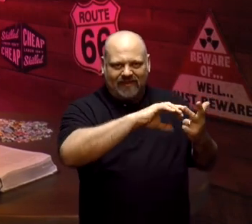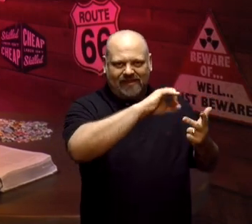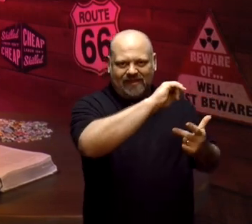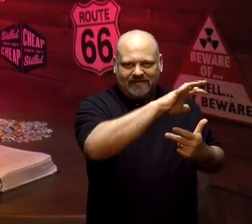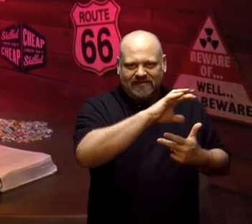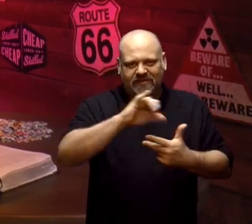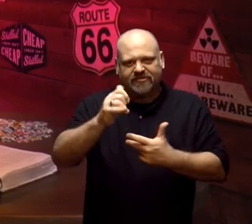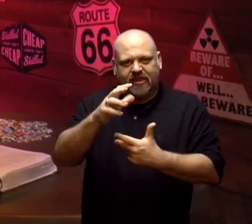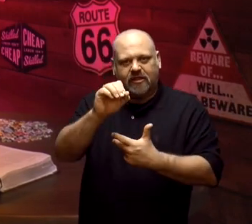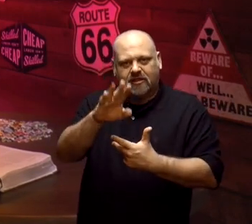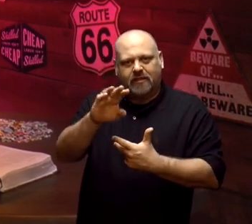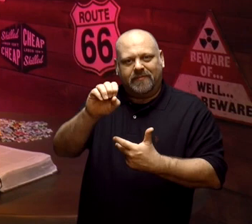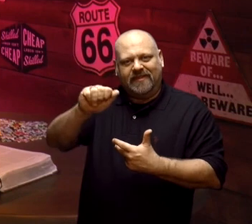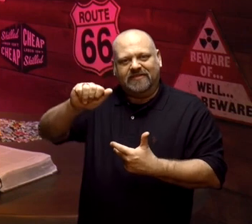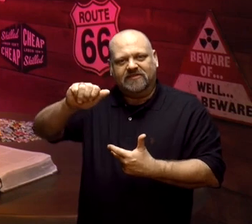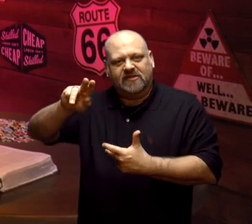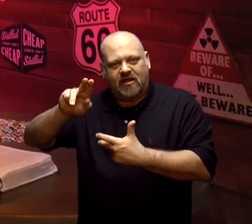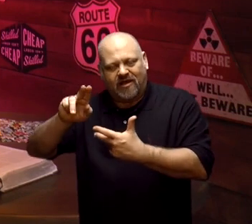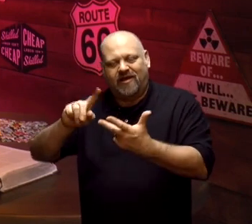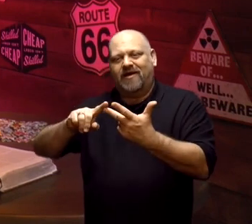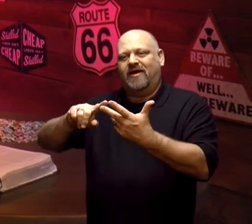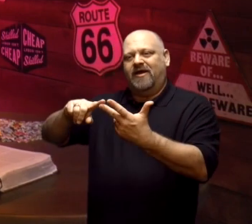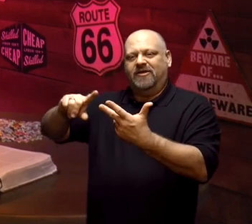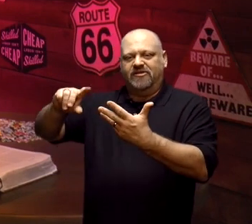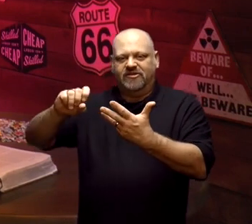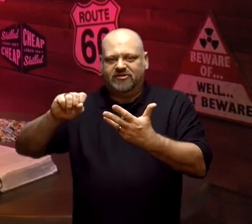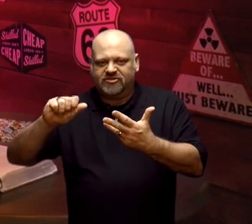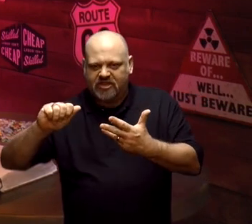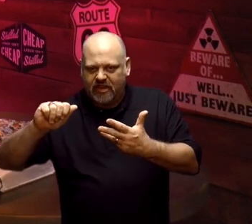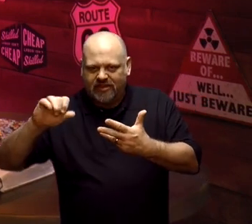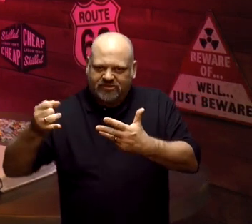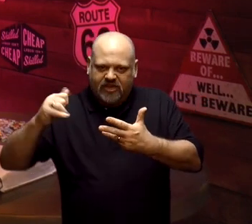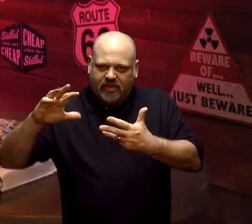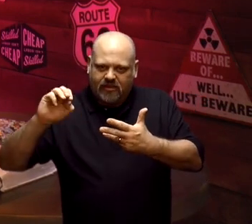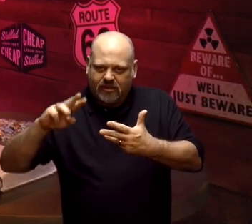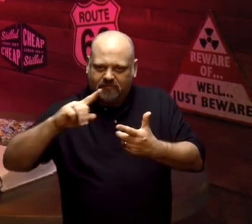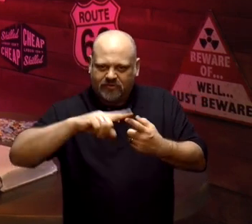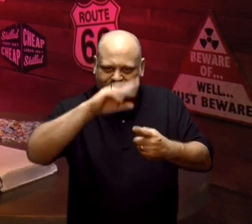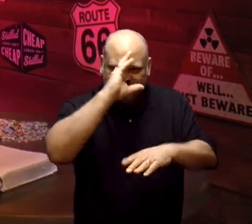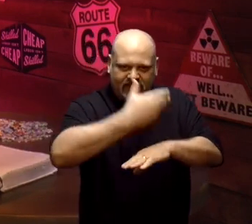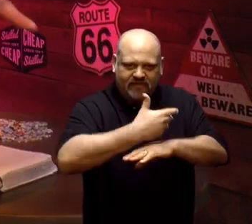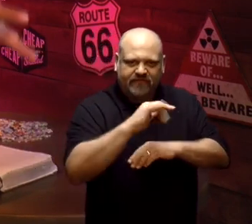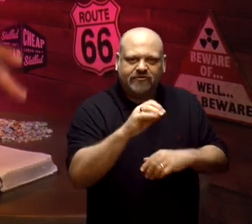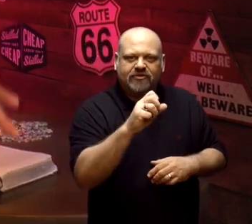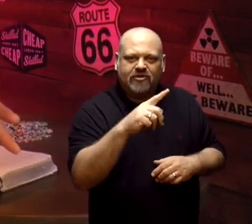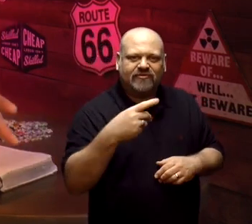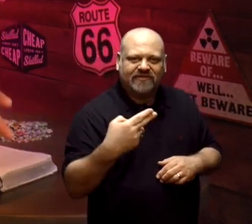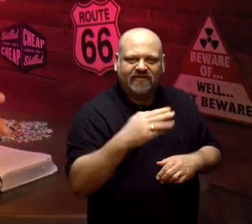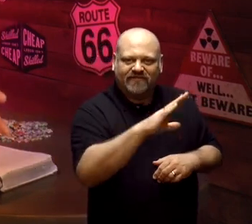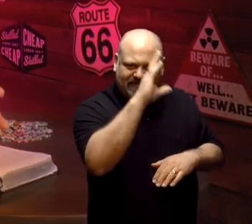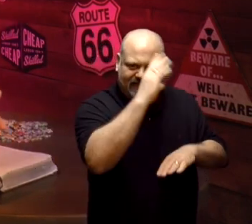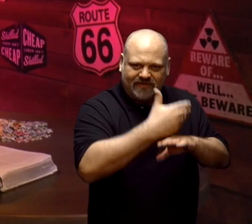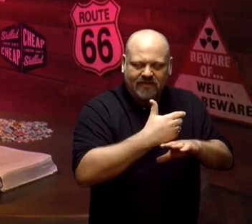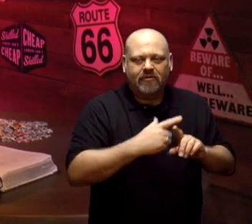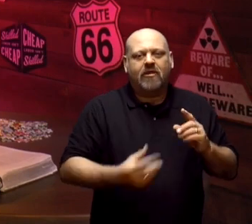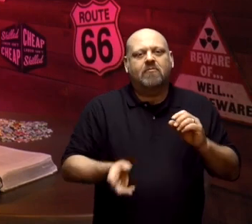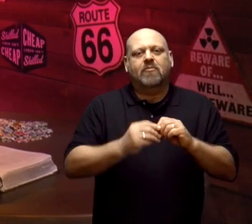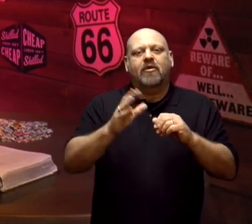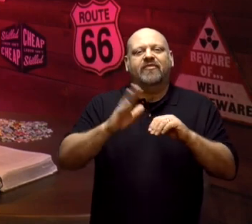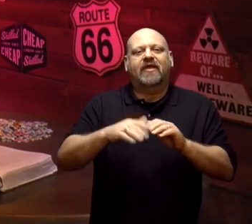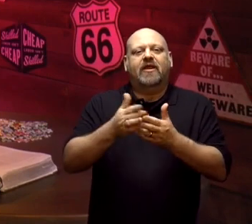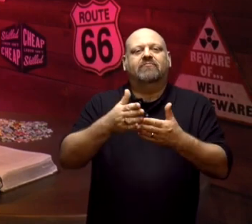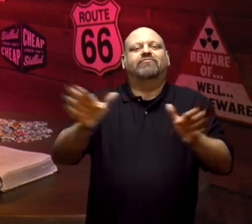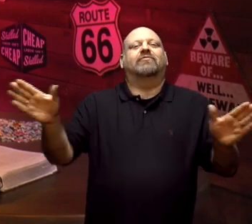and Esau, from Jacob to the sons of Joseph. There was more than a broad blanket blessing.